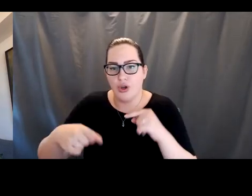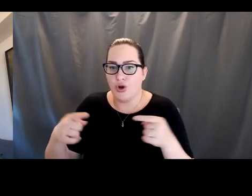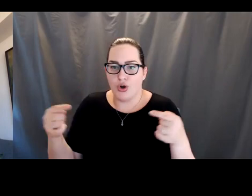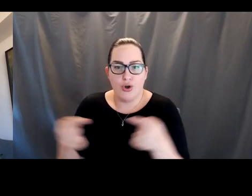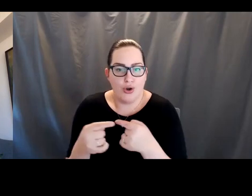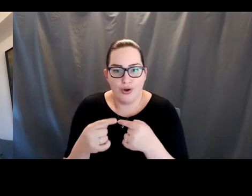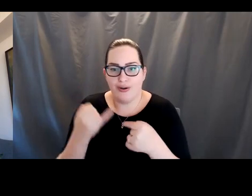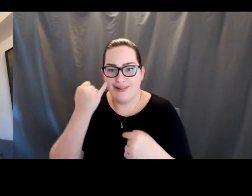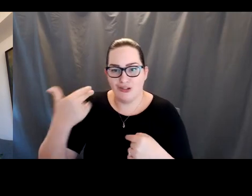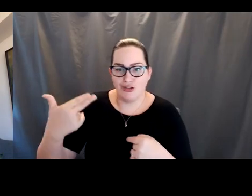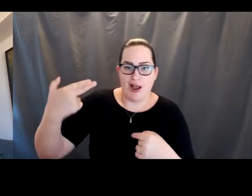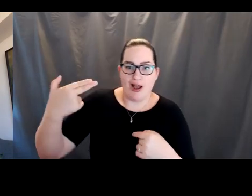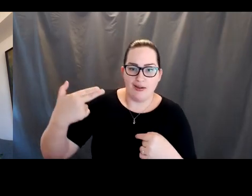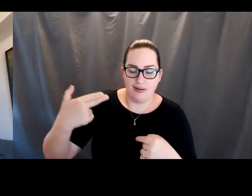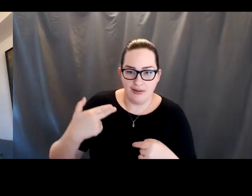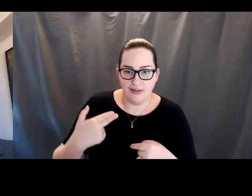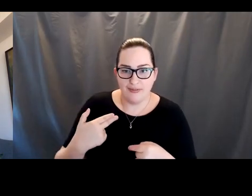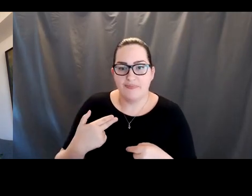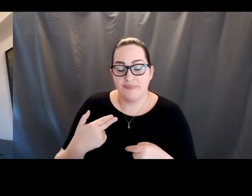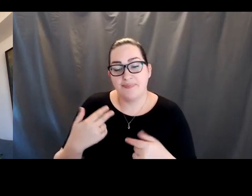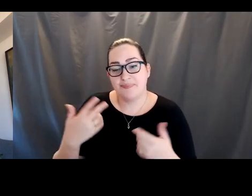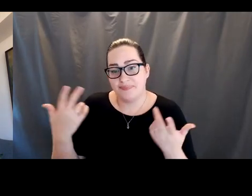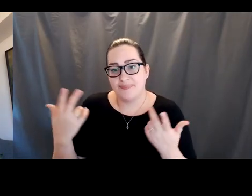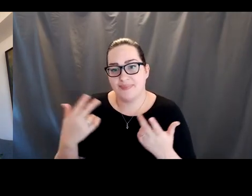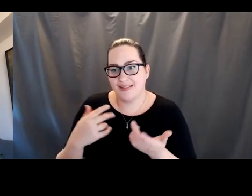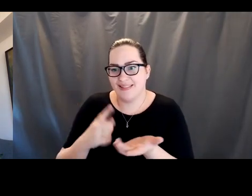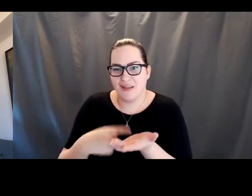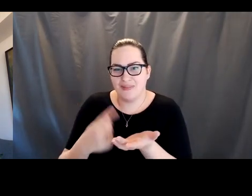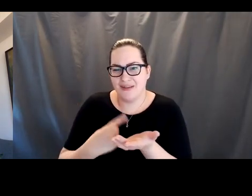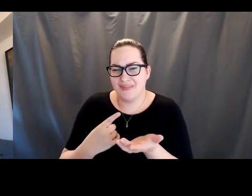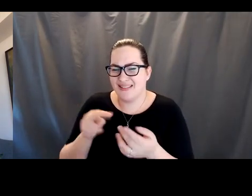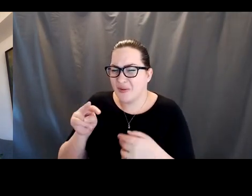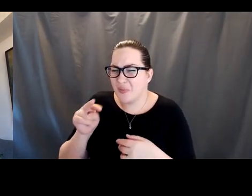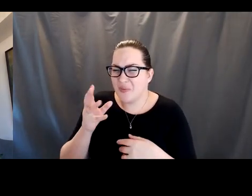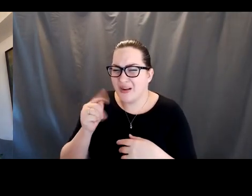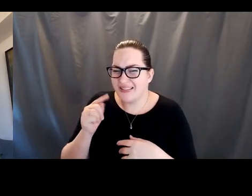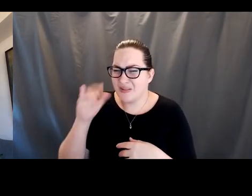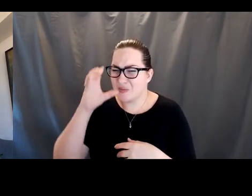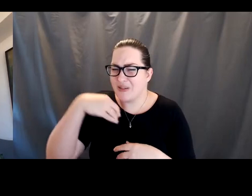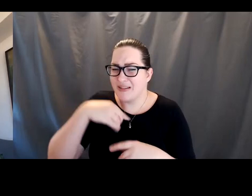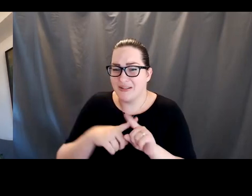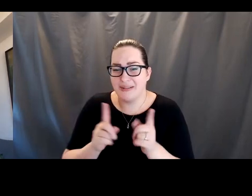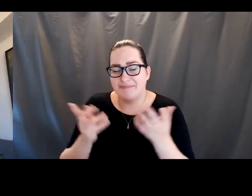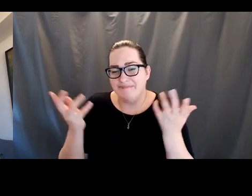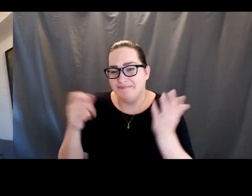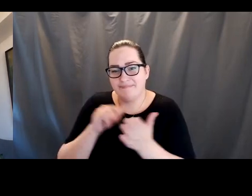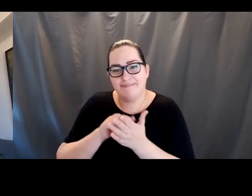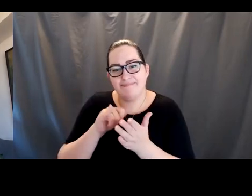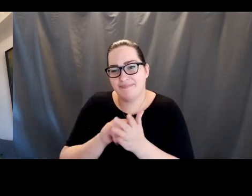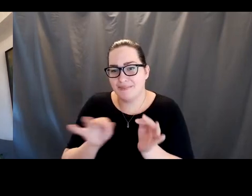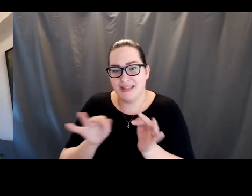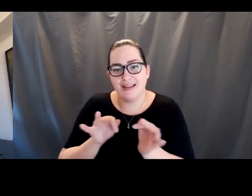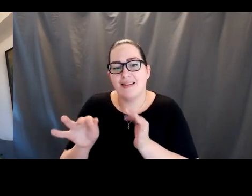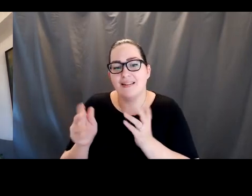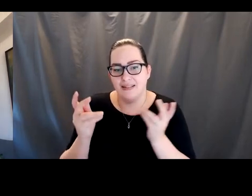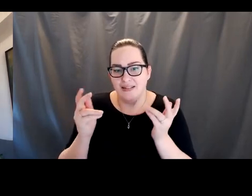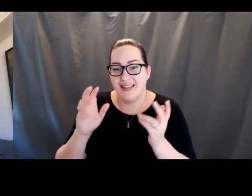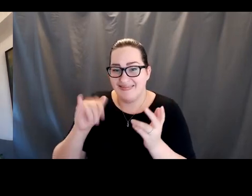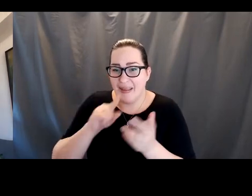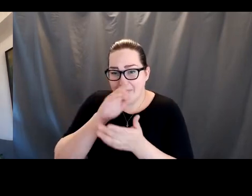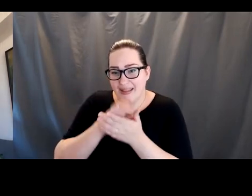told me weird things happen here, and sometimes there's no explanation. So anyway, I understand how deeply entrenched that